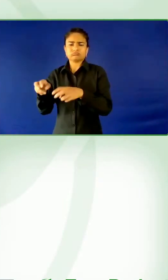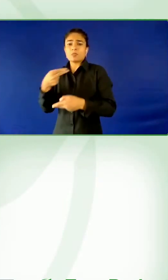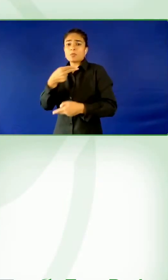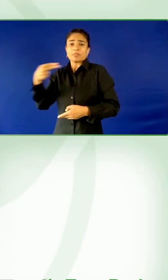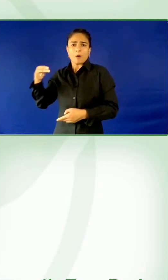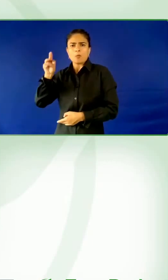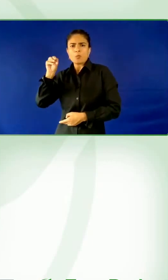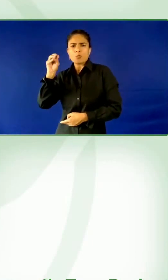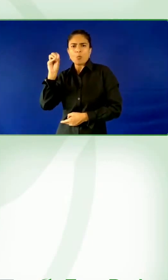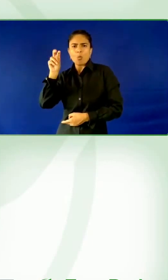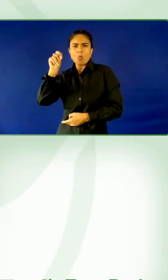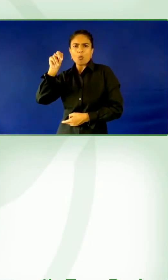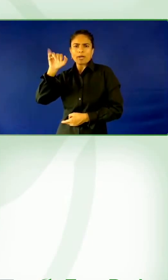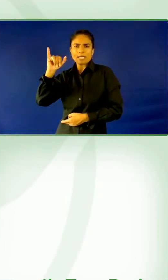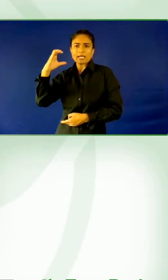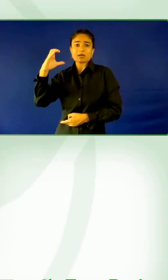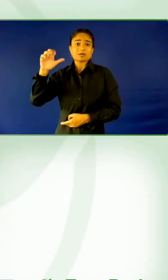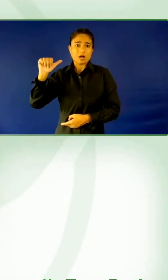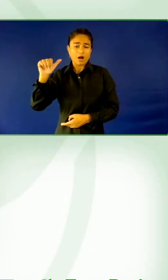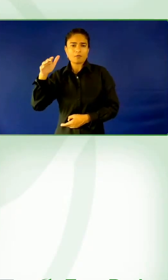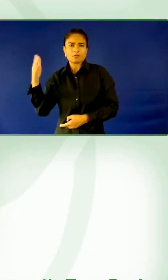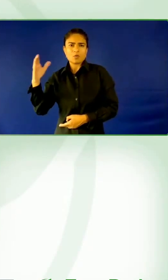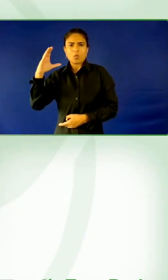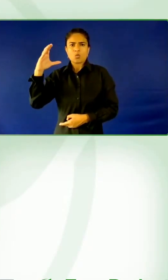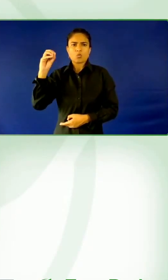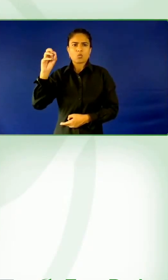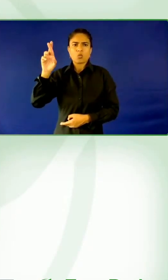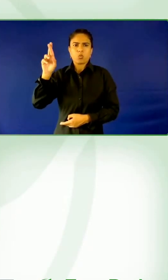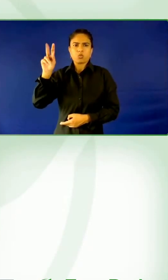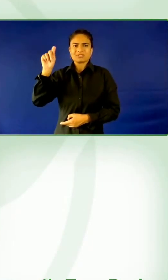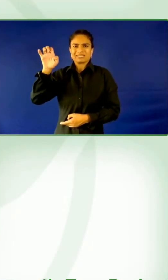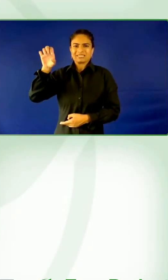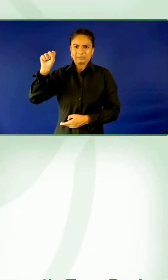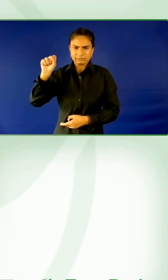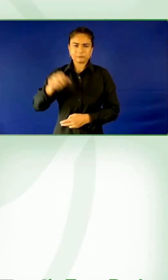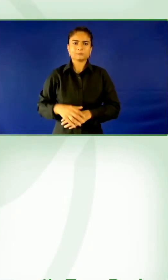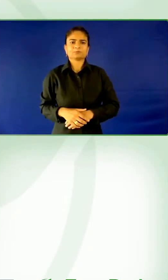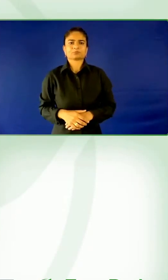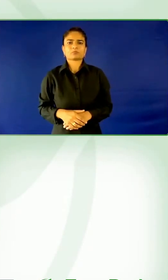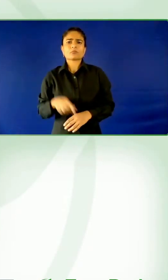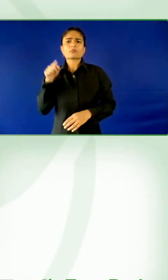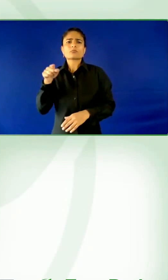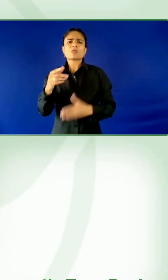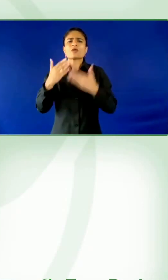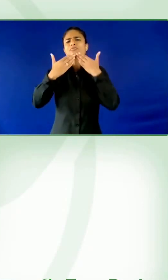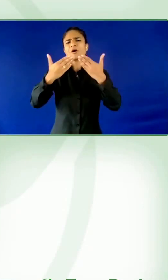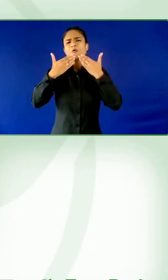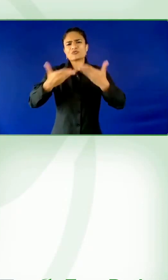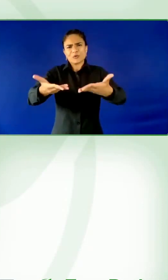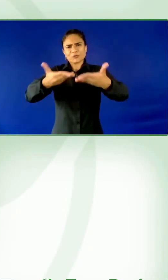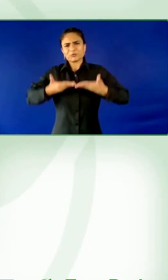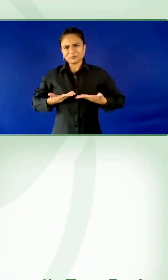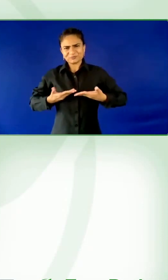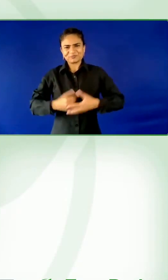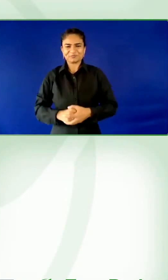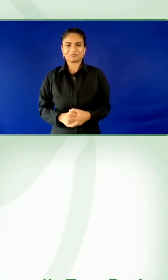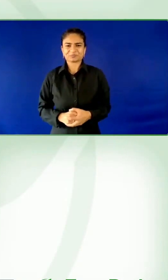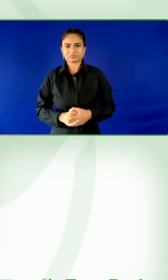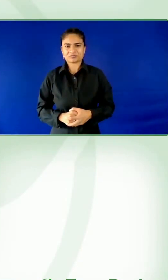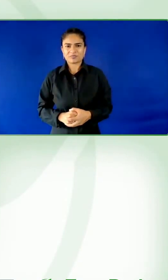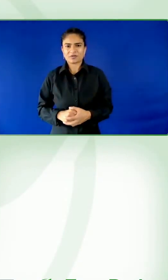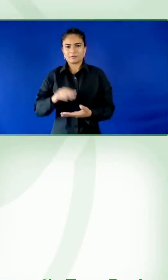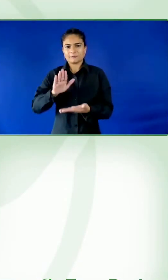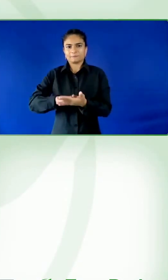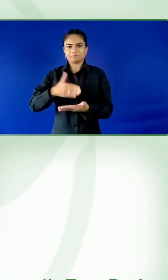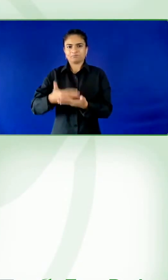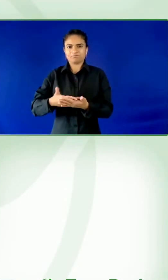Hello, everybody. My name is Monica Cortes. I'm really happy to share with you this panel with our experience in